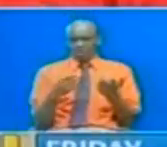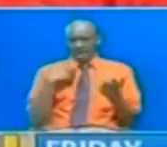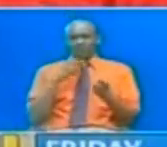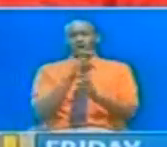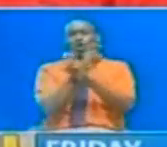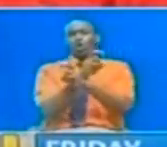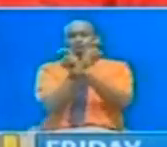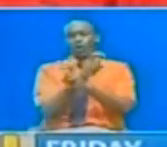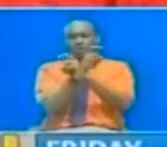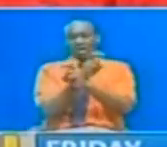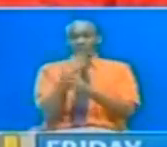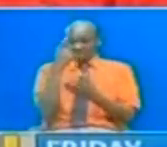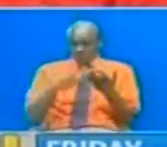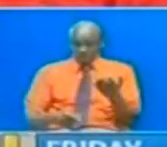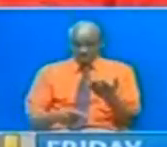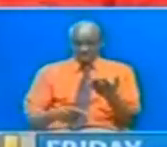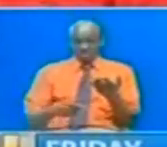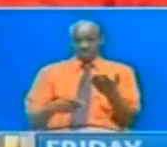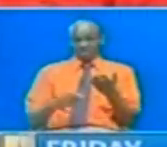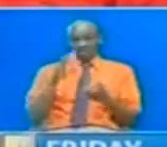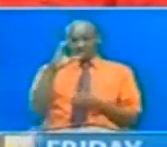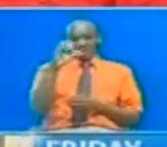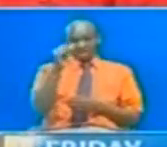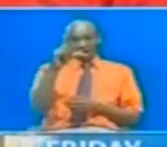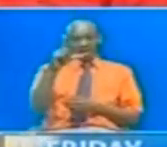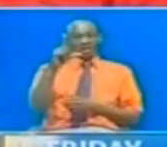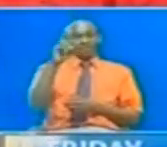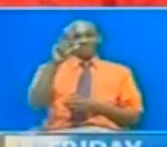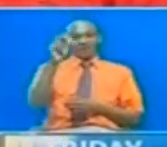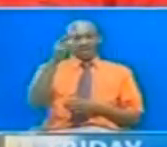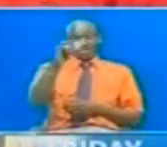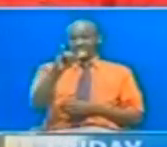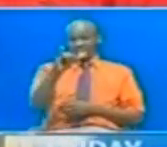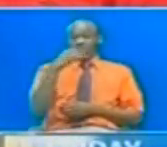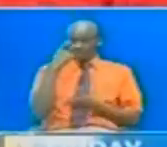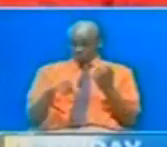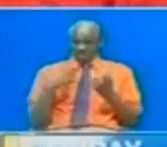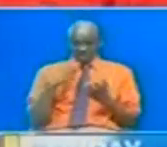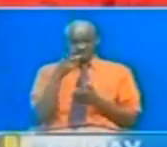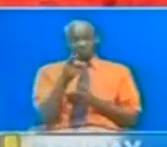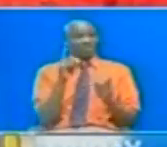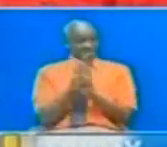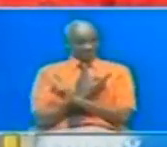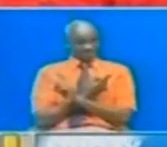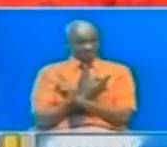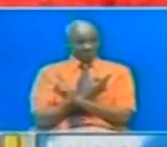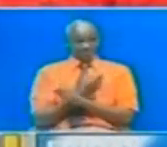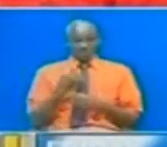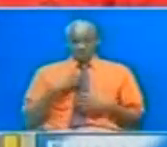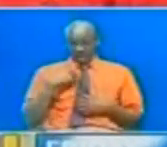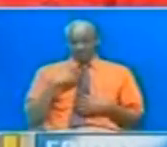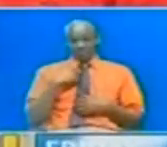Golgotha. Yes. That one we say Calvary, okay. Calvary. So okay. we talk of cavalry mm-hmm. for the